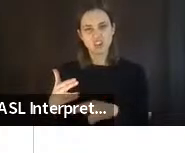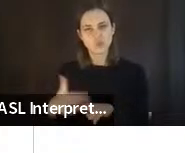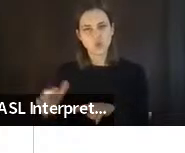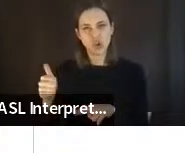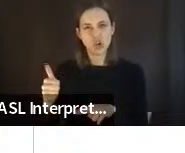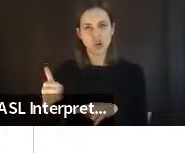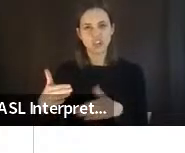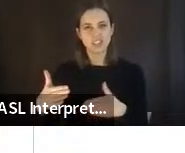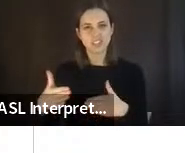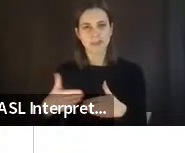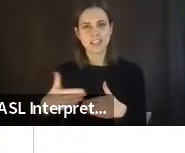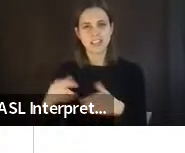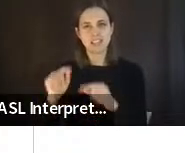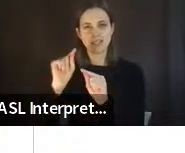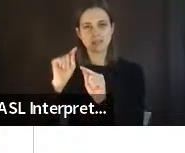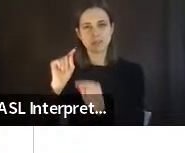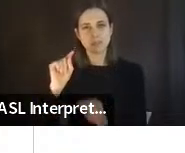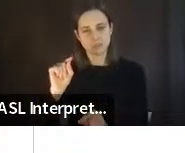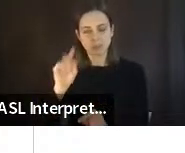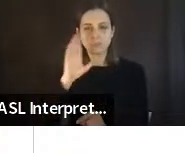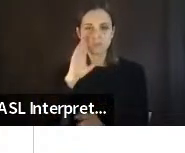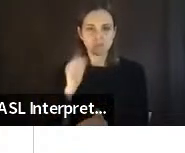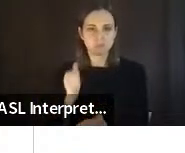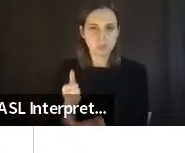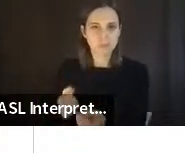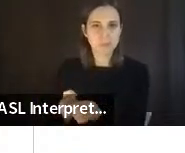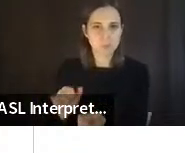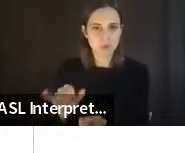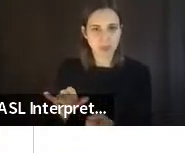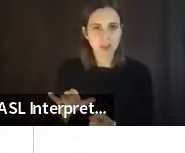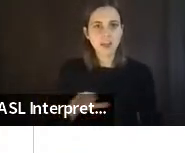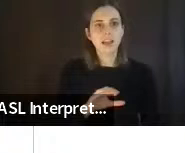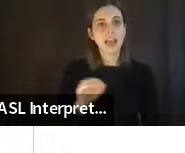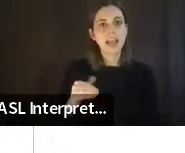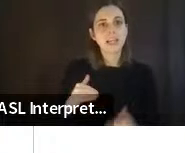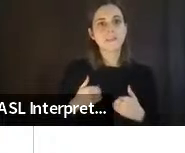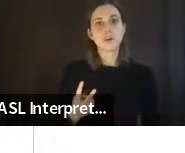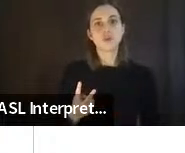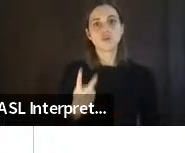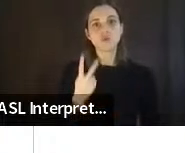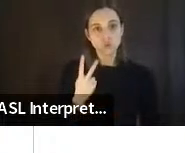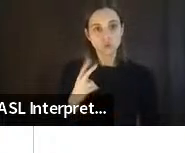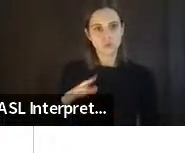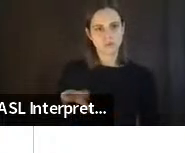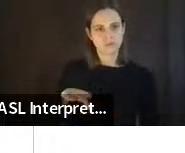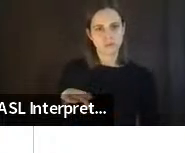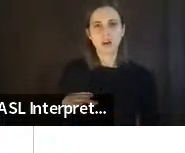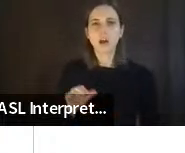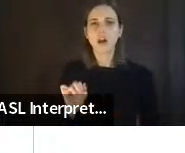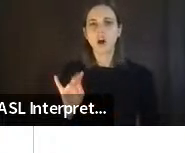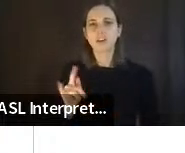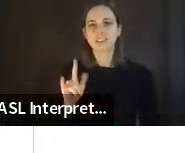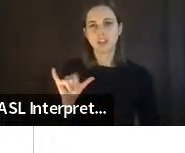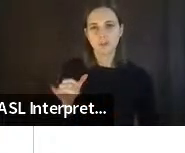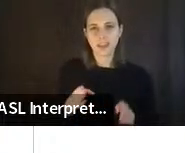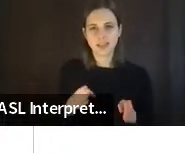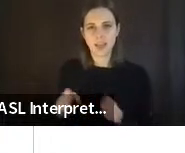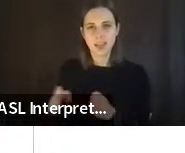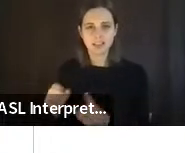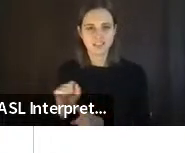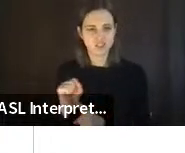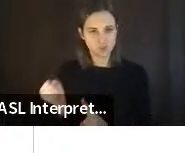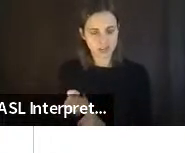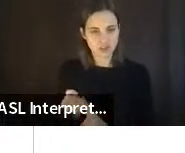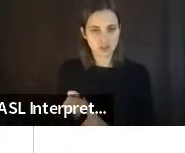kind of the 1 aux lane scenario. And then we have a 2 auxiliary lane scenario, which is a little bit different. Has similar conditions up